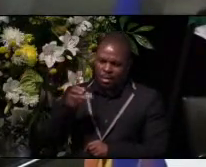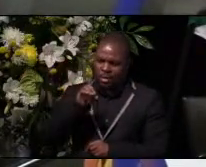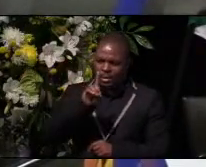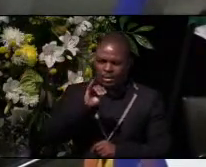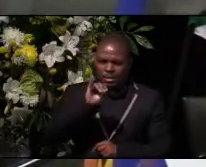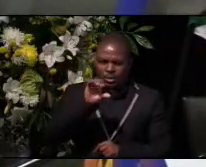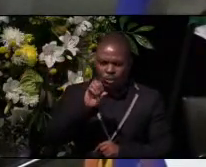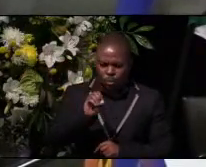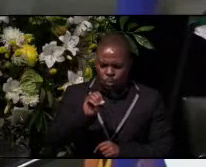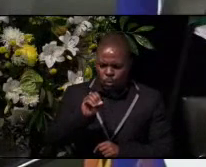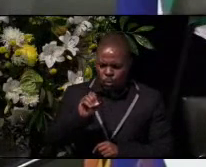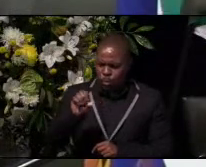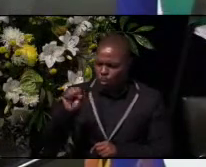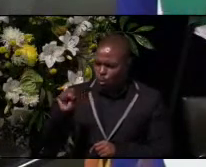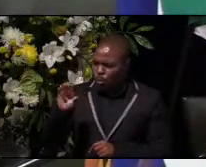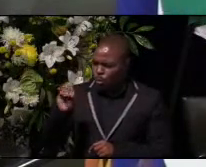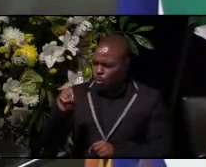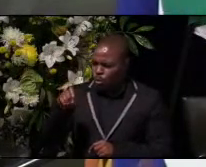lecture